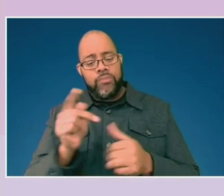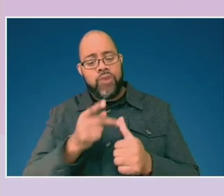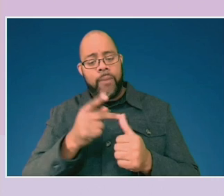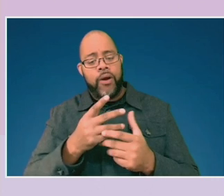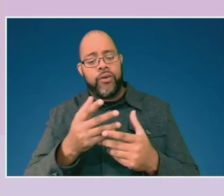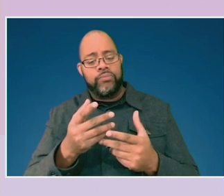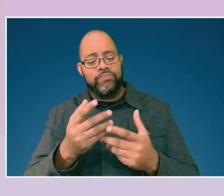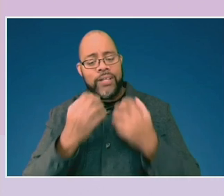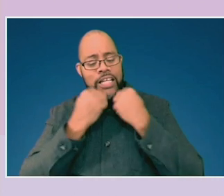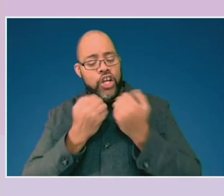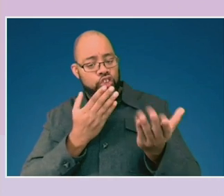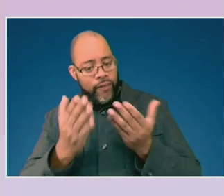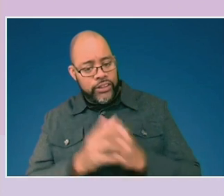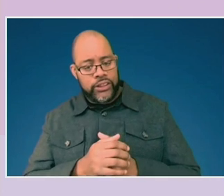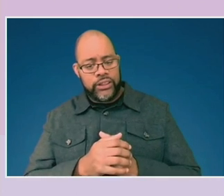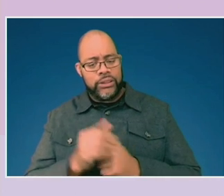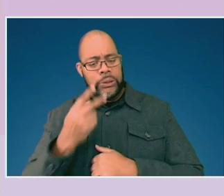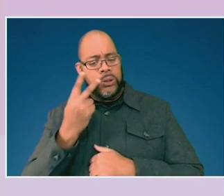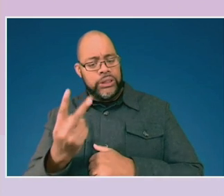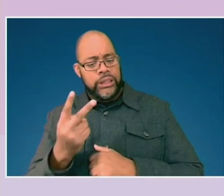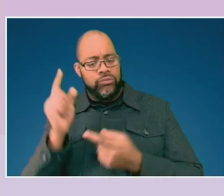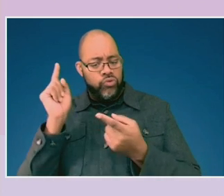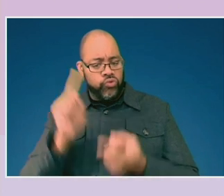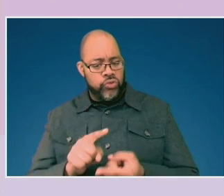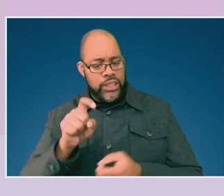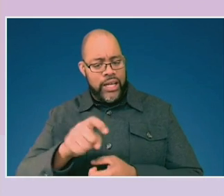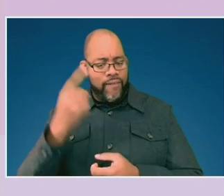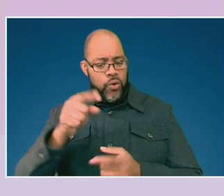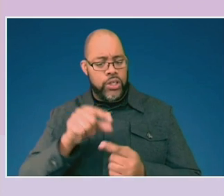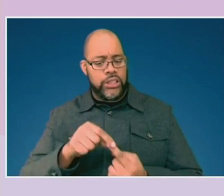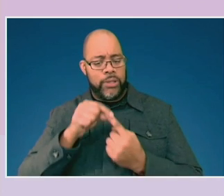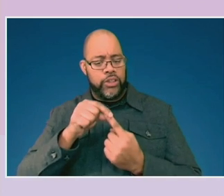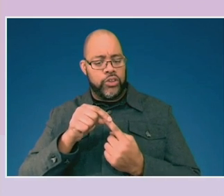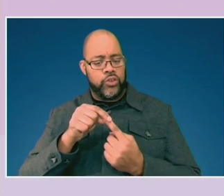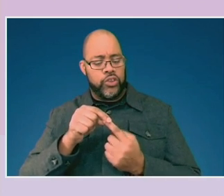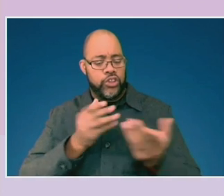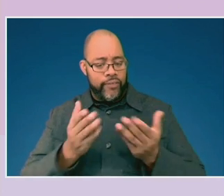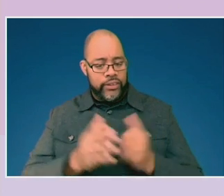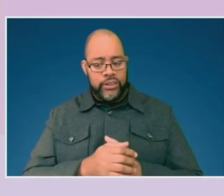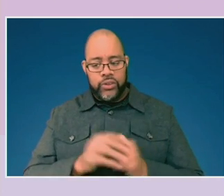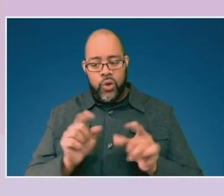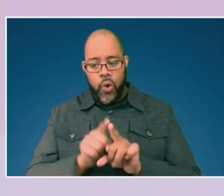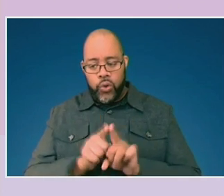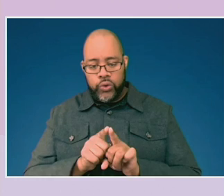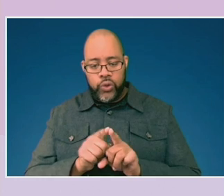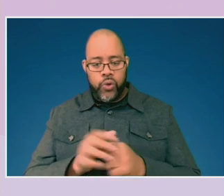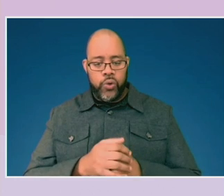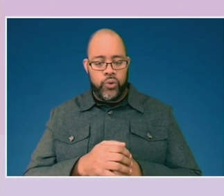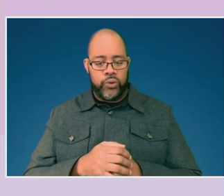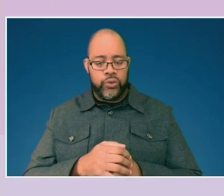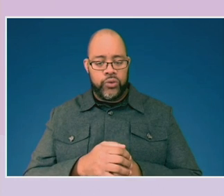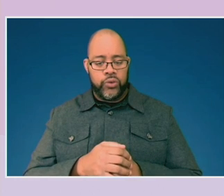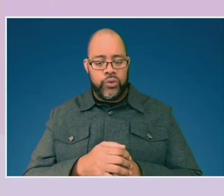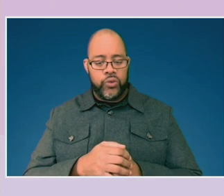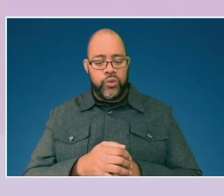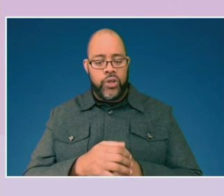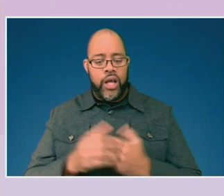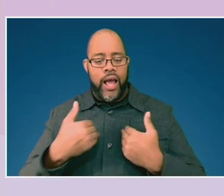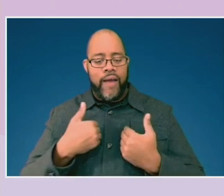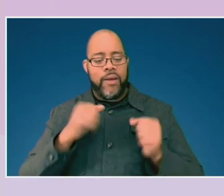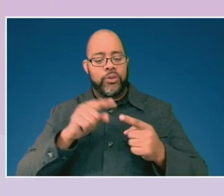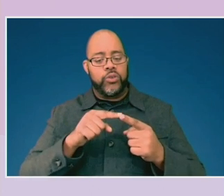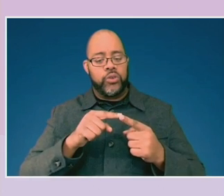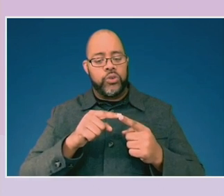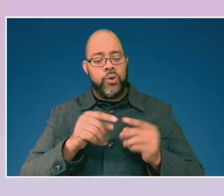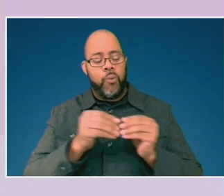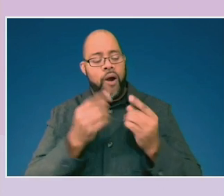services, have seen a decreased need for specialty services, as well as have been able to more